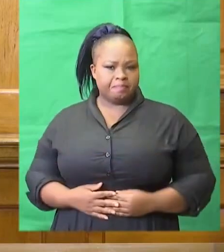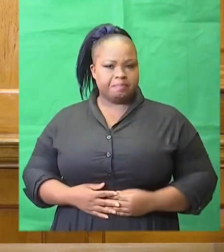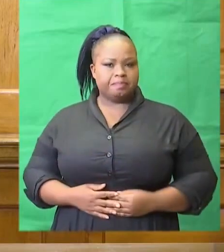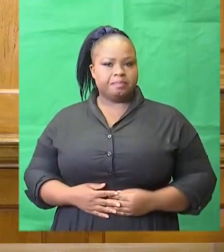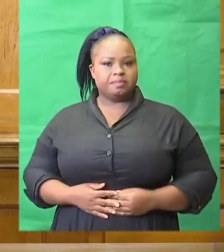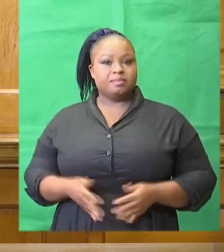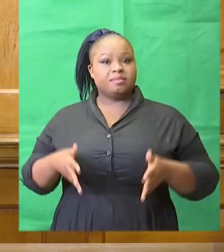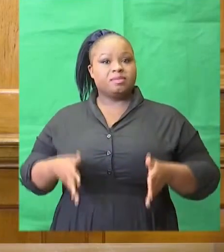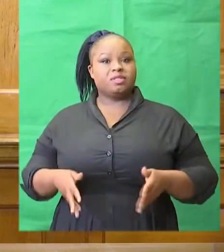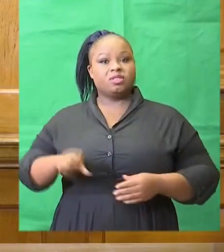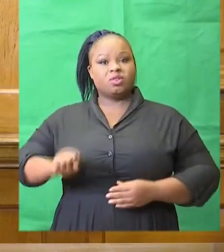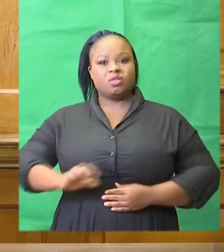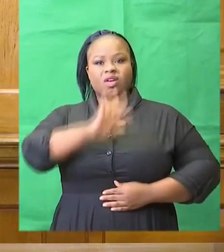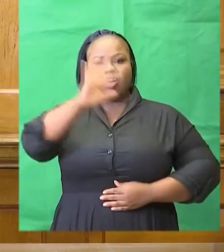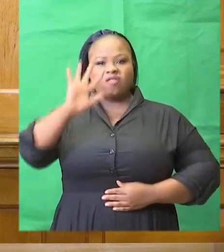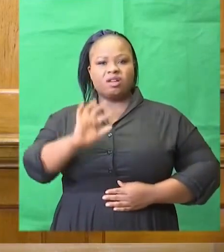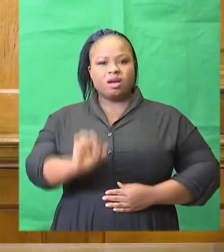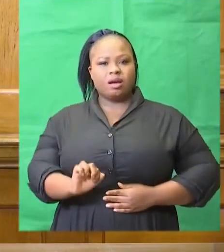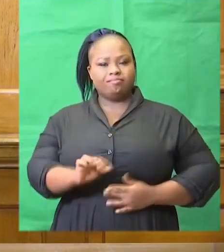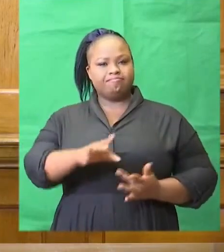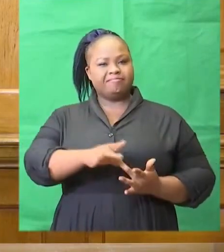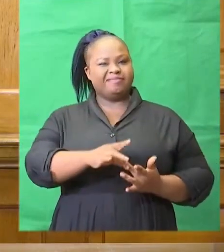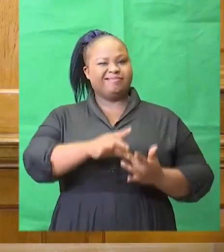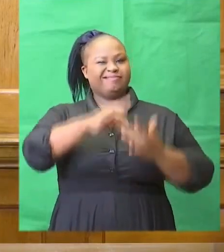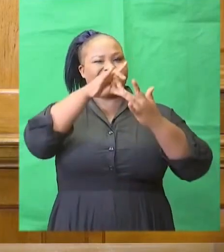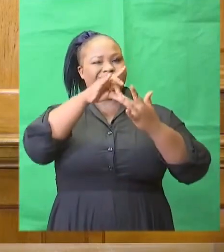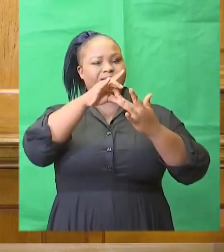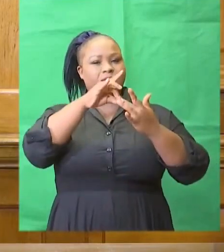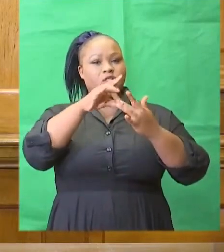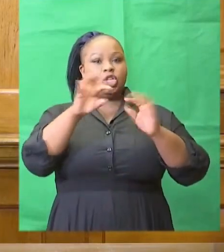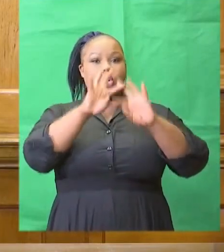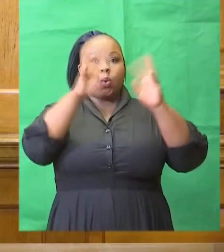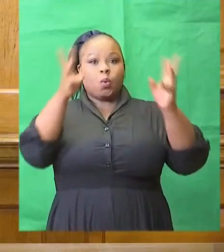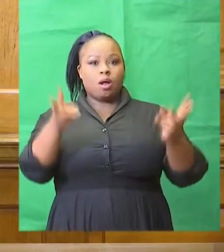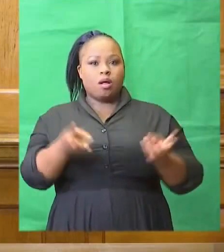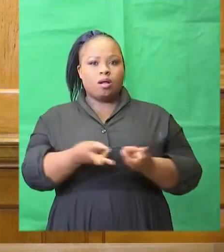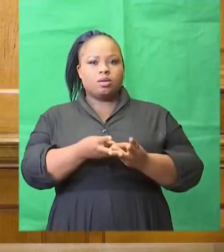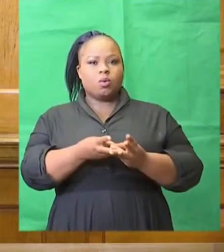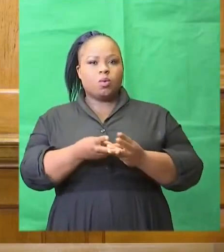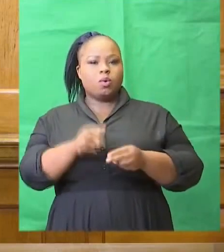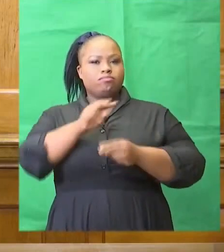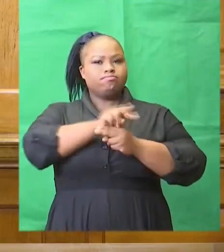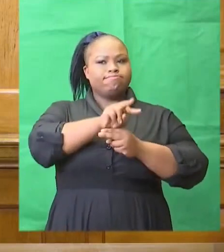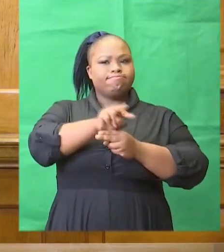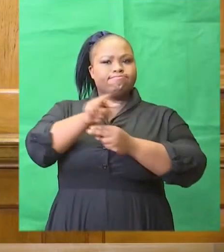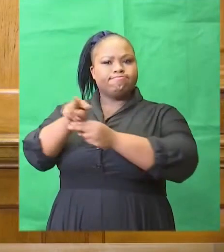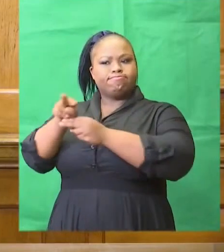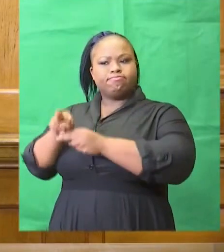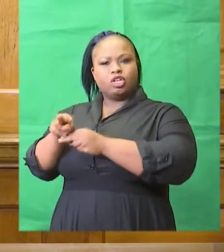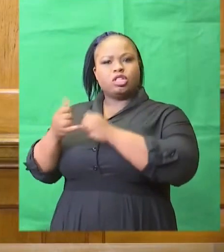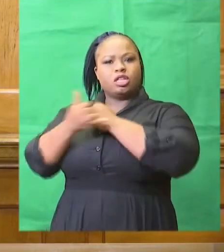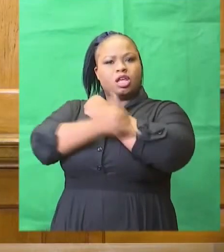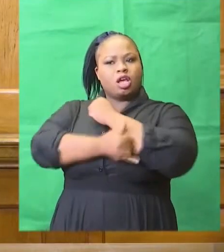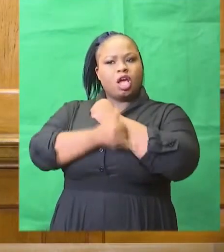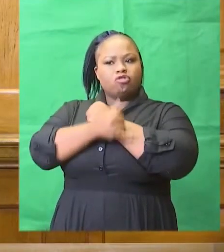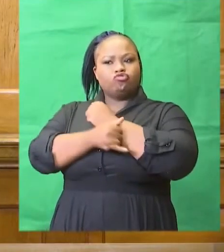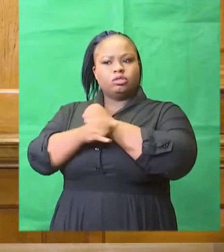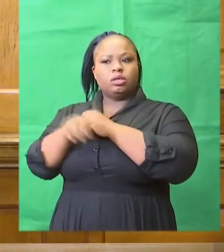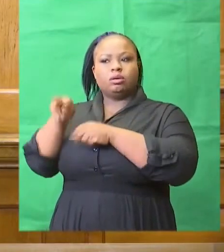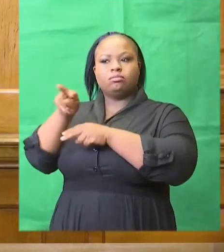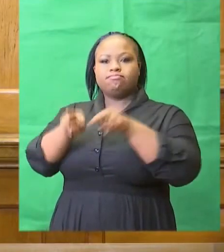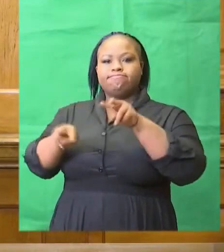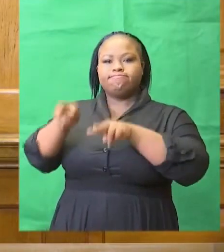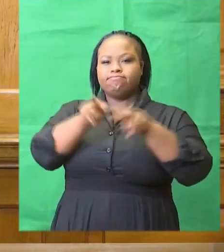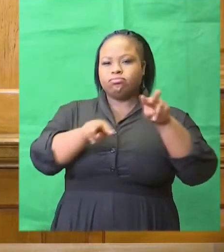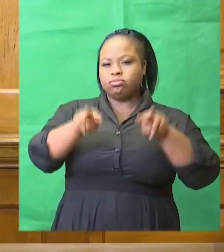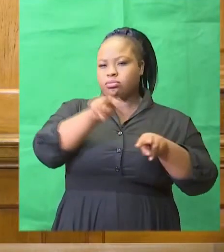the countries in the world that set up a surveillance network throughout the country to help us monitor